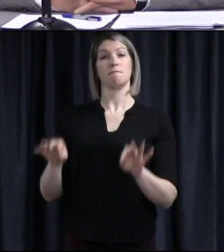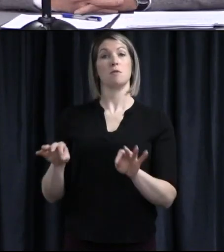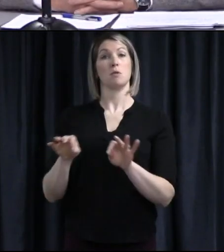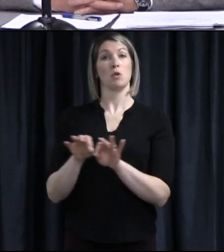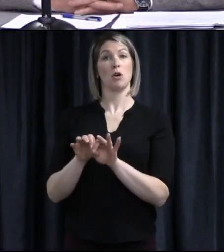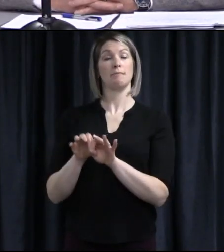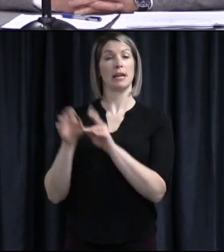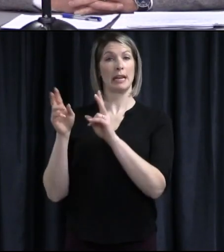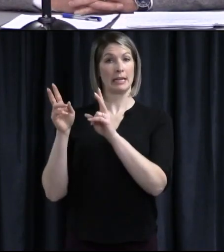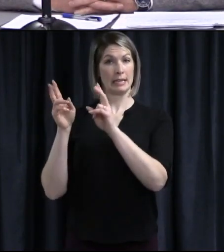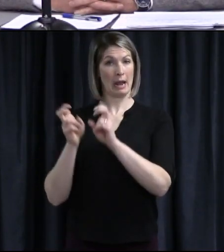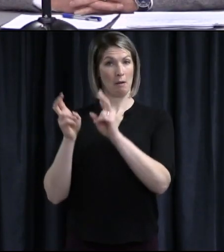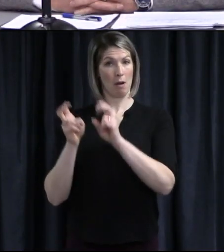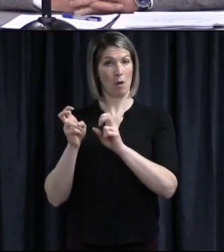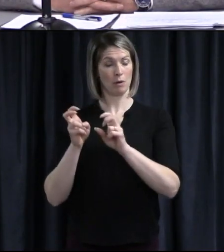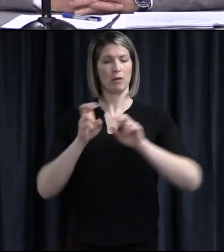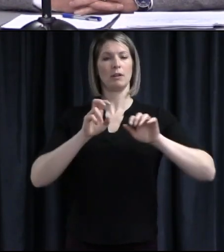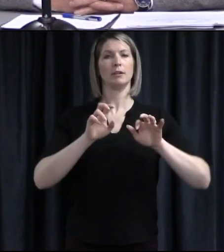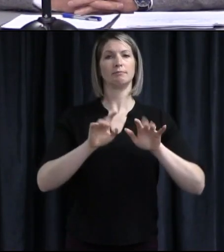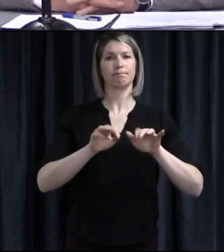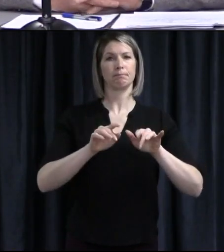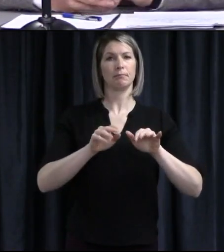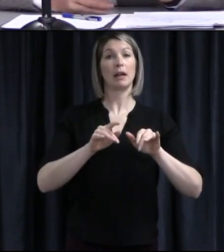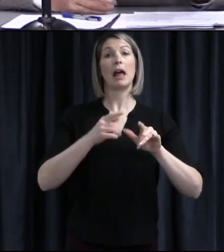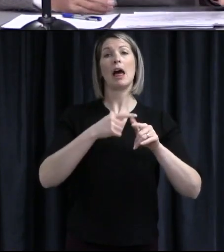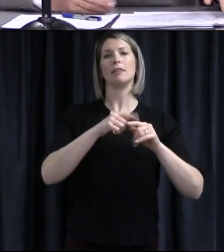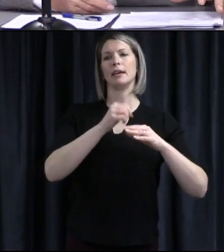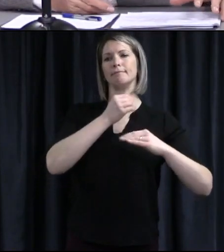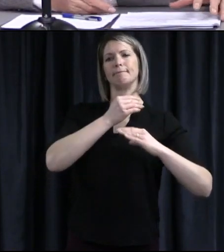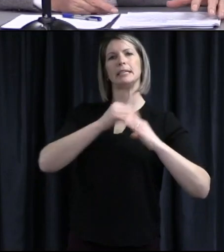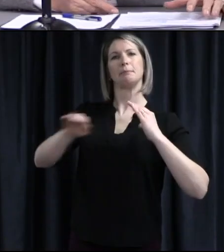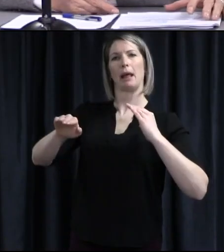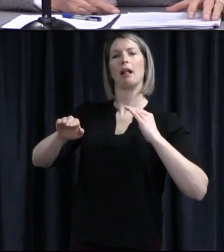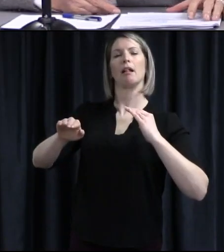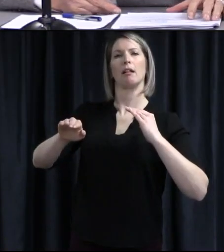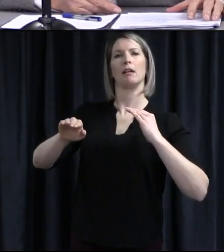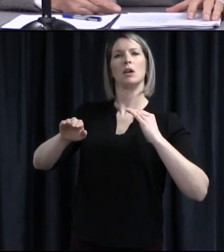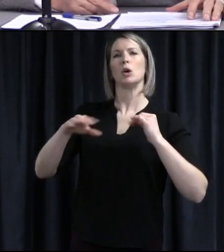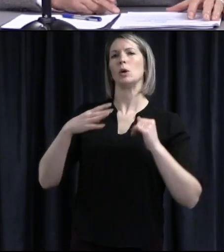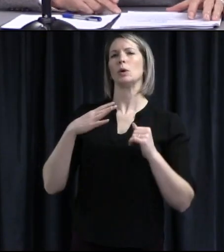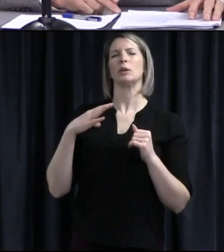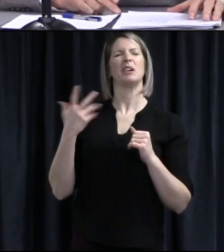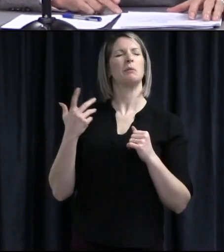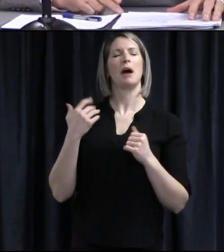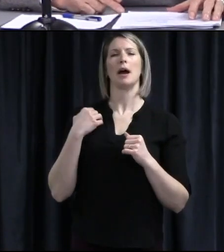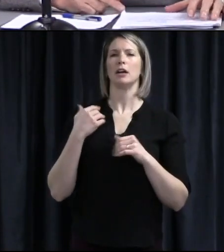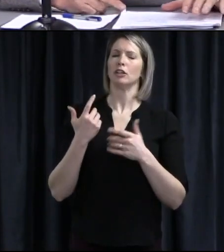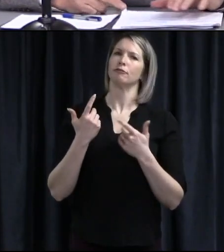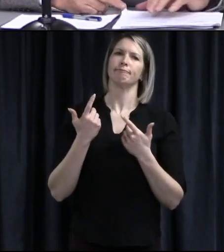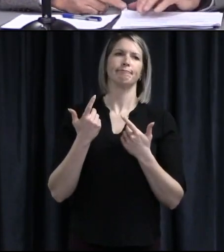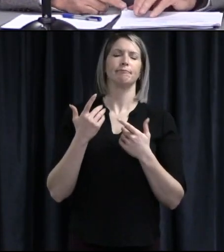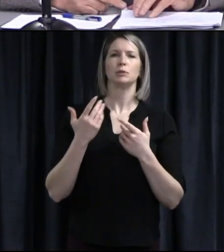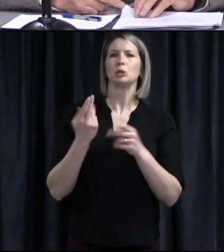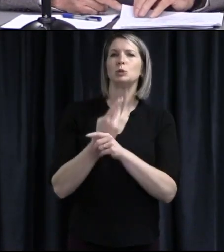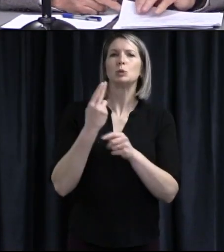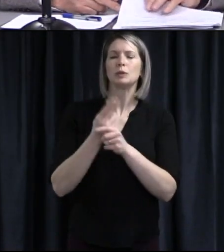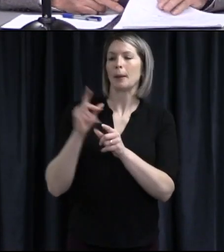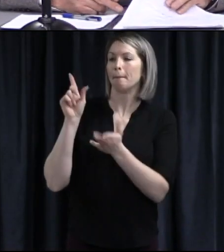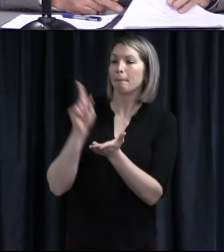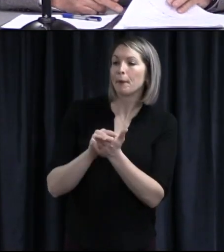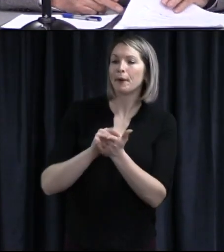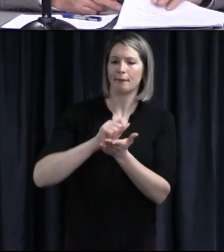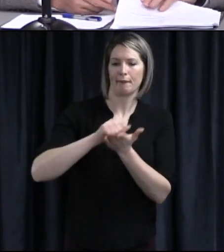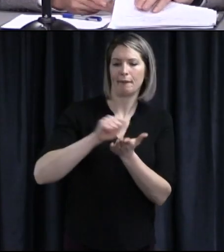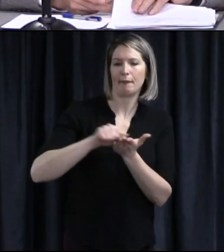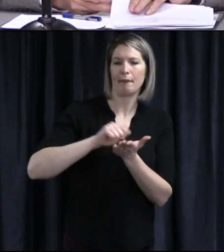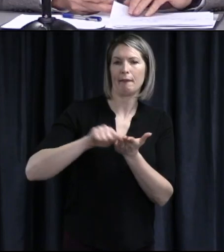back. We are working to have this totally online to remove the paper step, but there was some pressure to get something out there